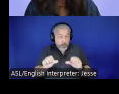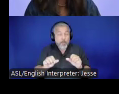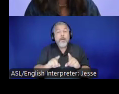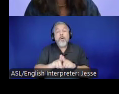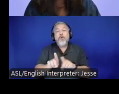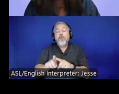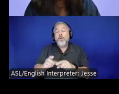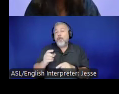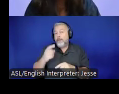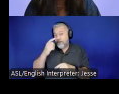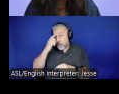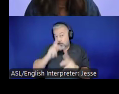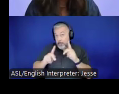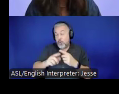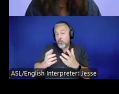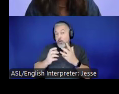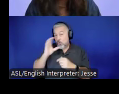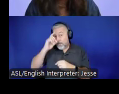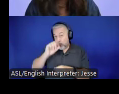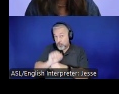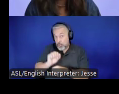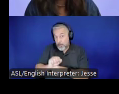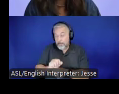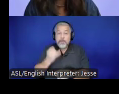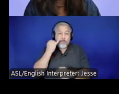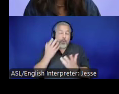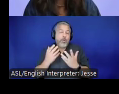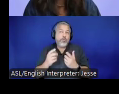they wish to disclose accommodation needs directly.